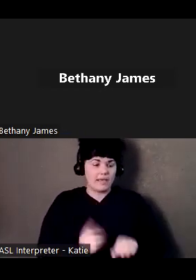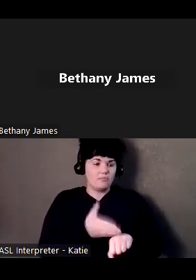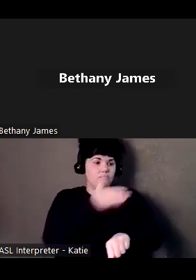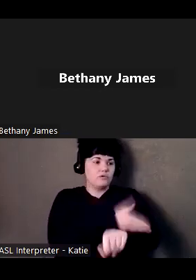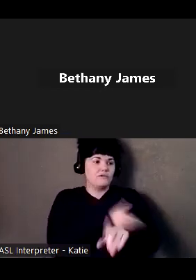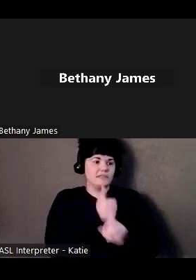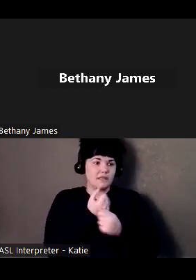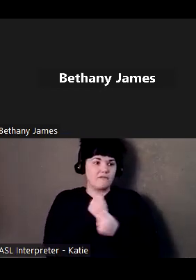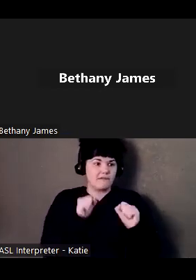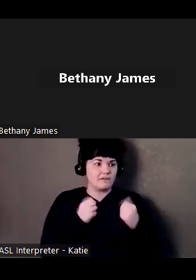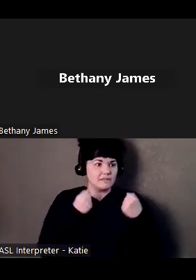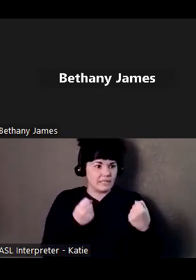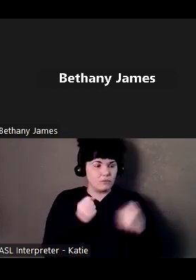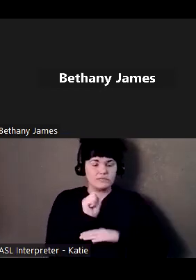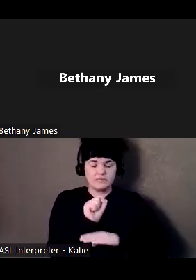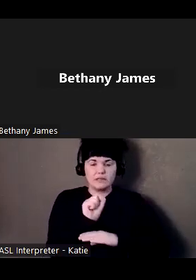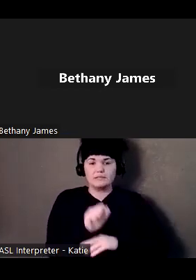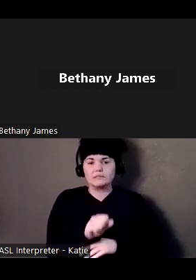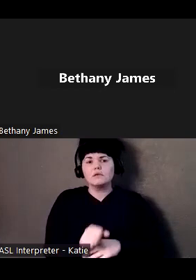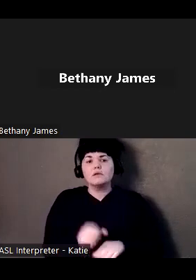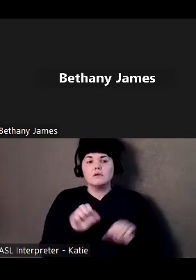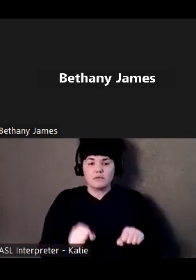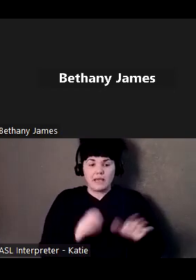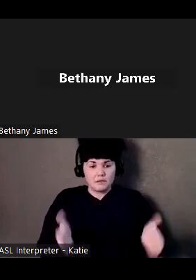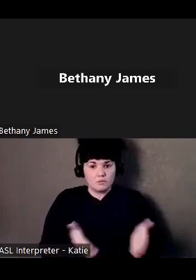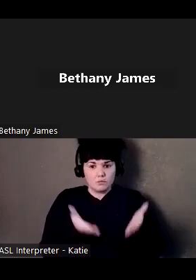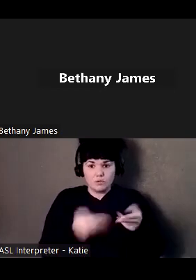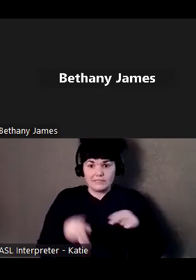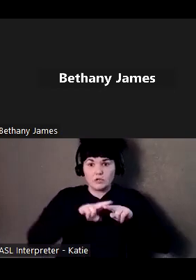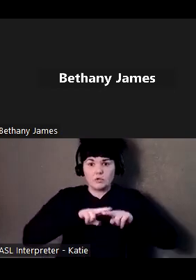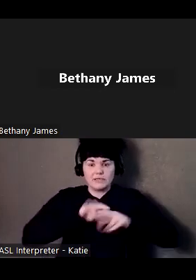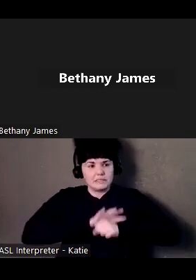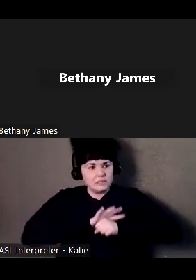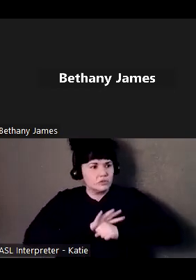resilience, promoting increased distress tolerance,